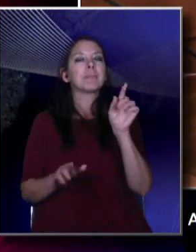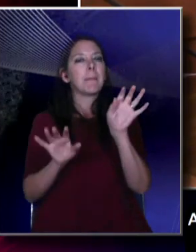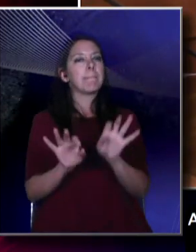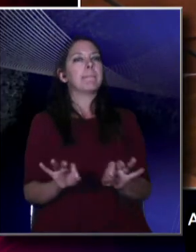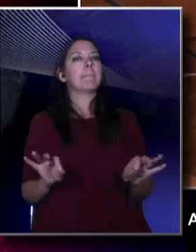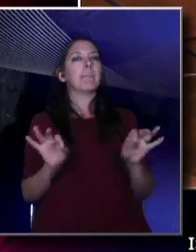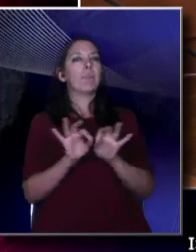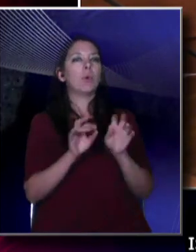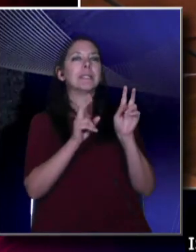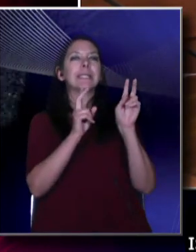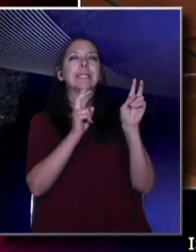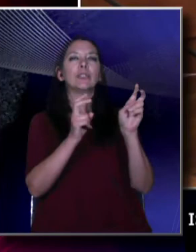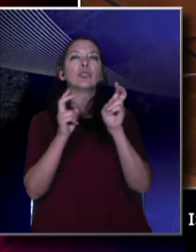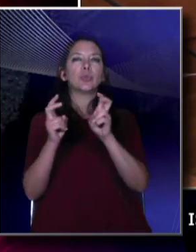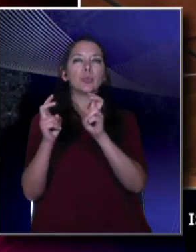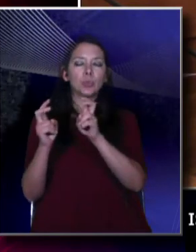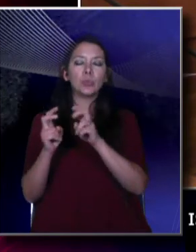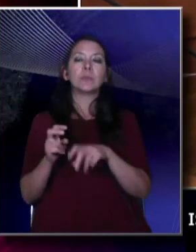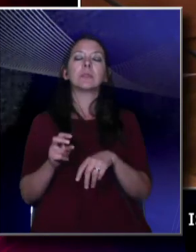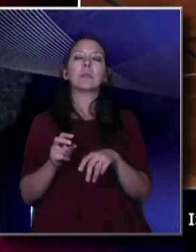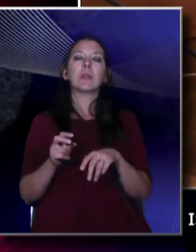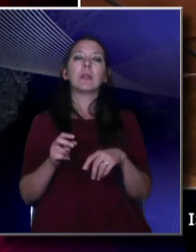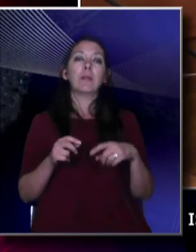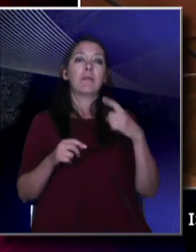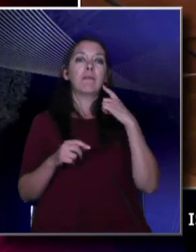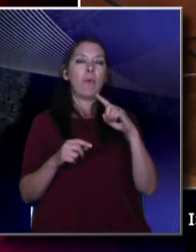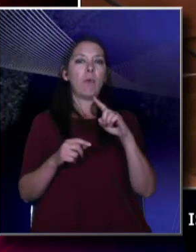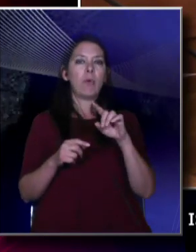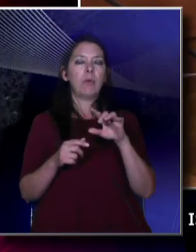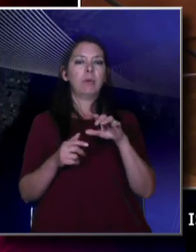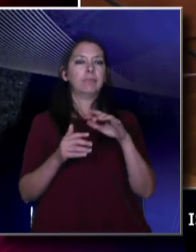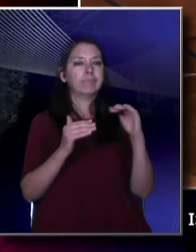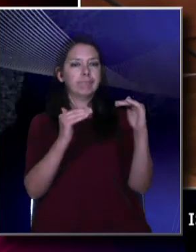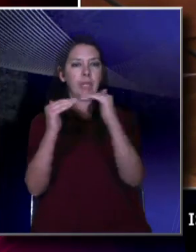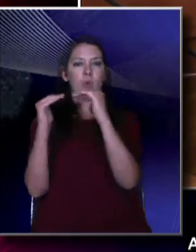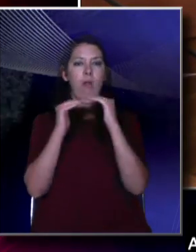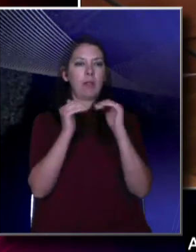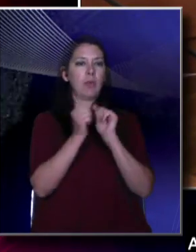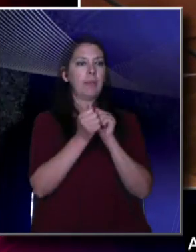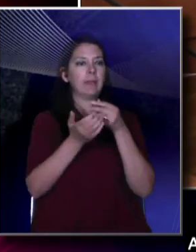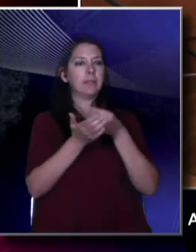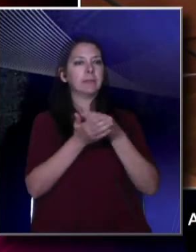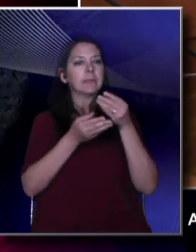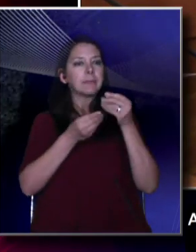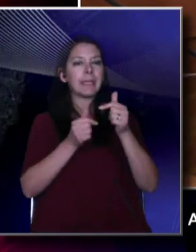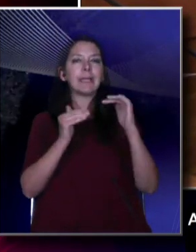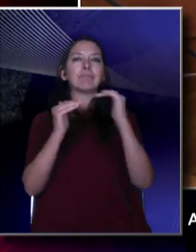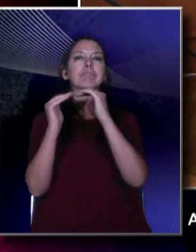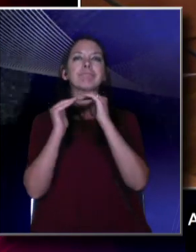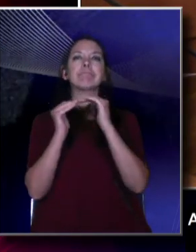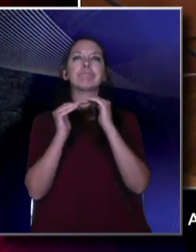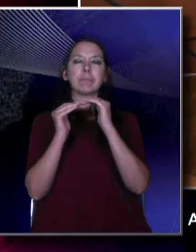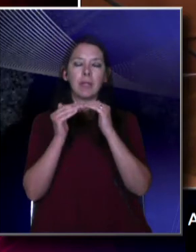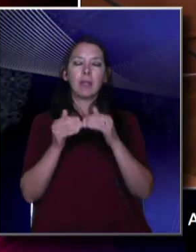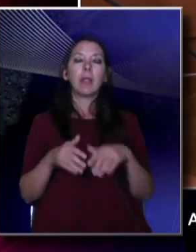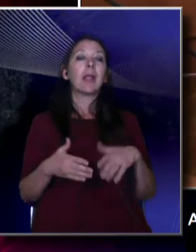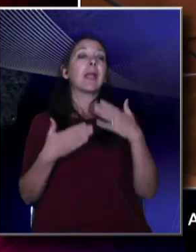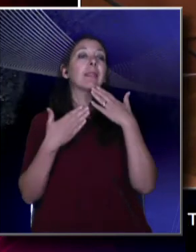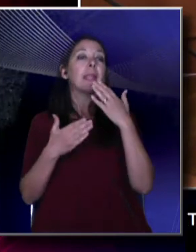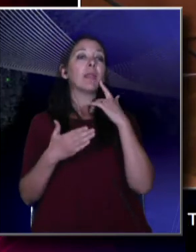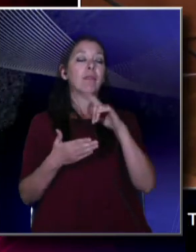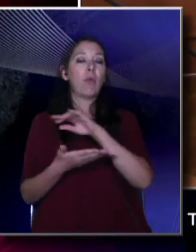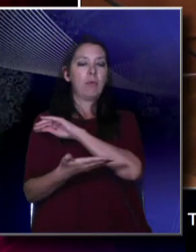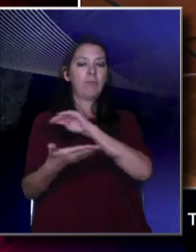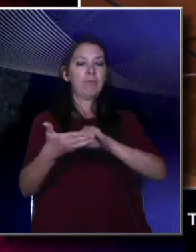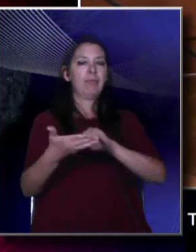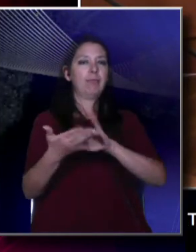issues that come with the equality and the spending, and I appreciate you taking the time to be willing to put that on the agenda to